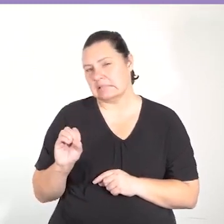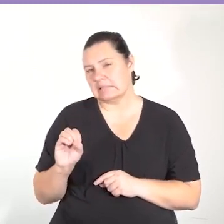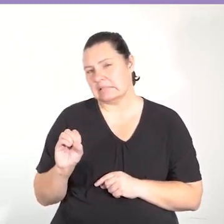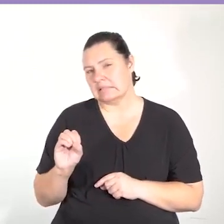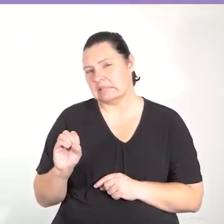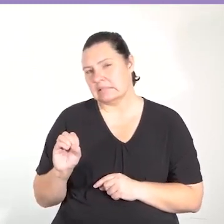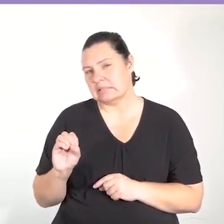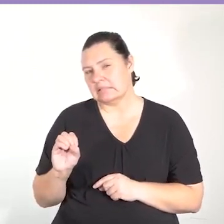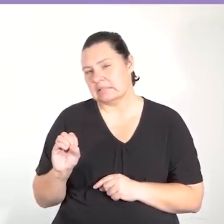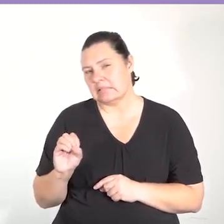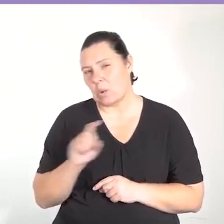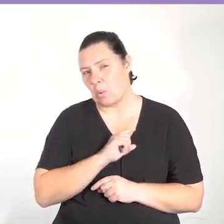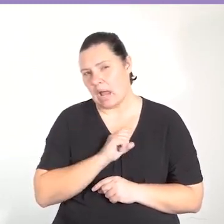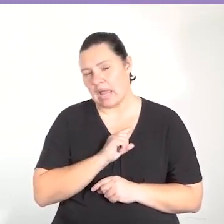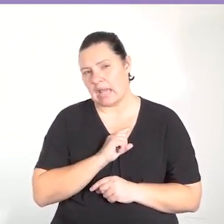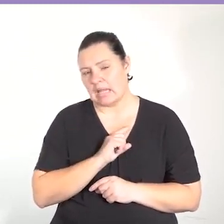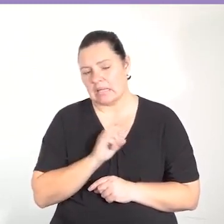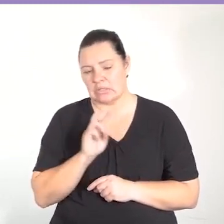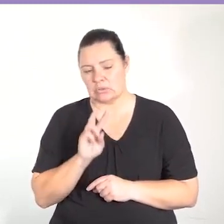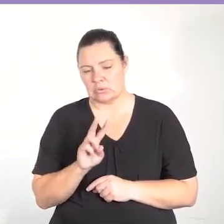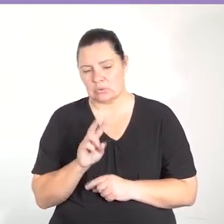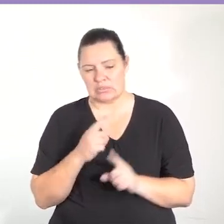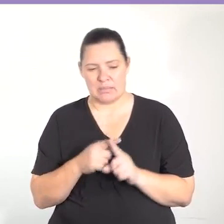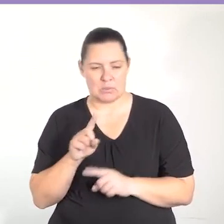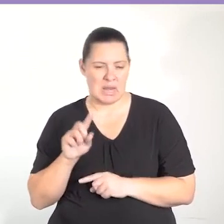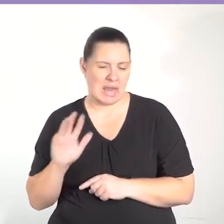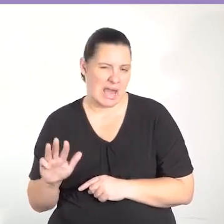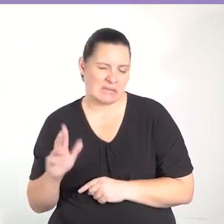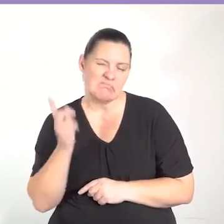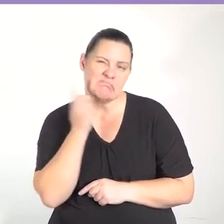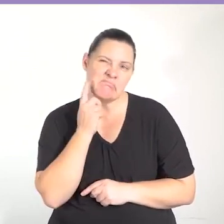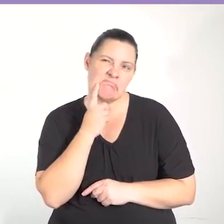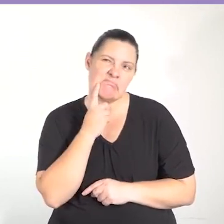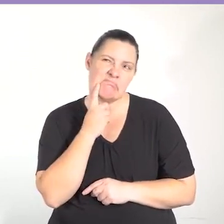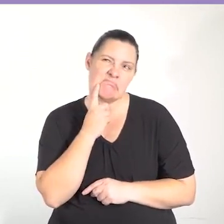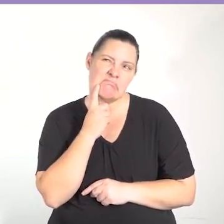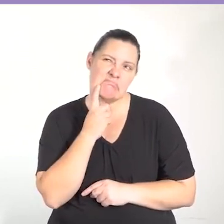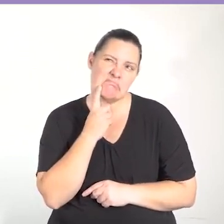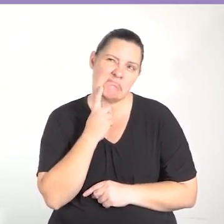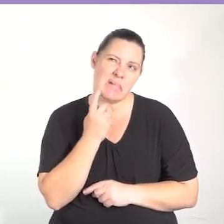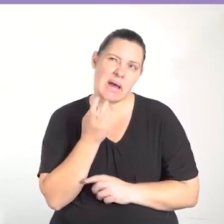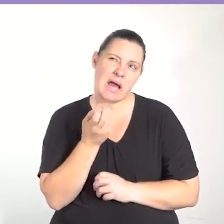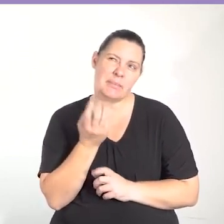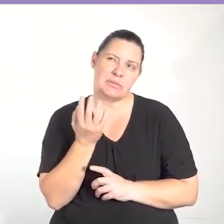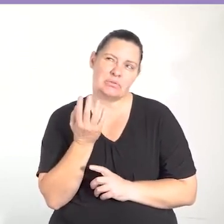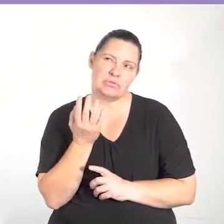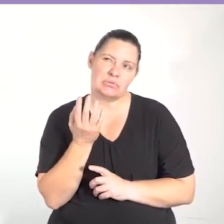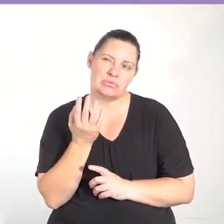190. Because 2 multiplied by 19 would be 38. So 2 multiplied by